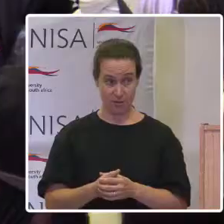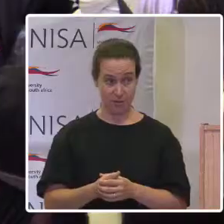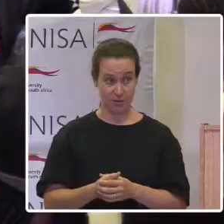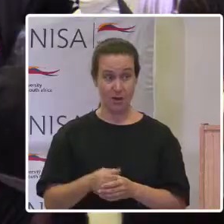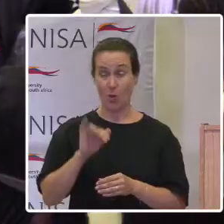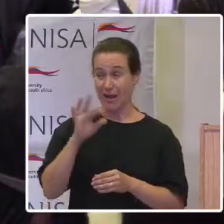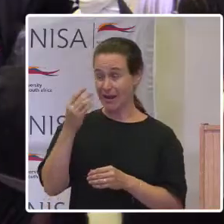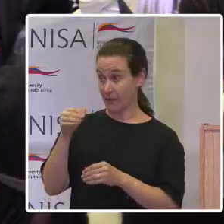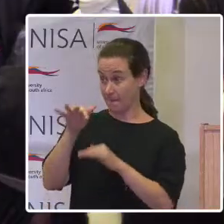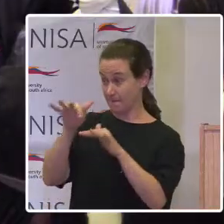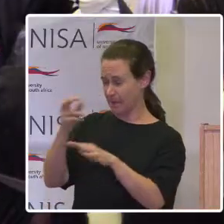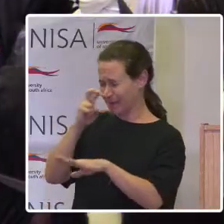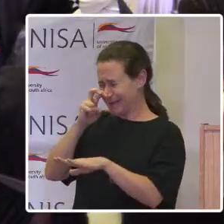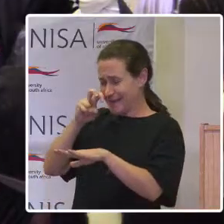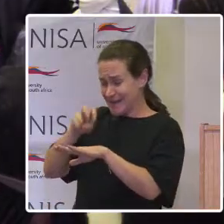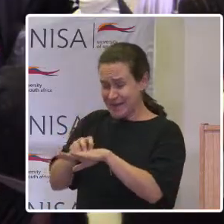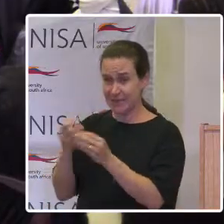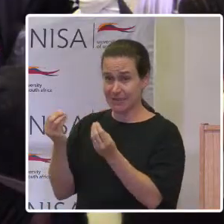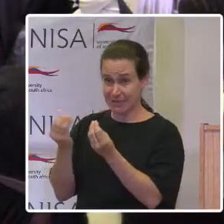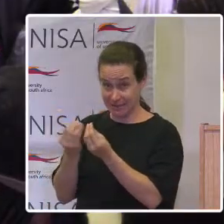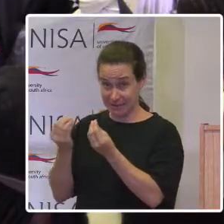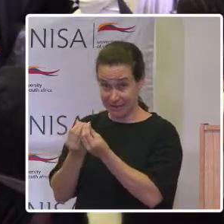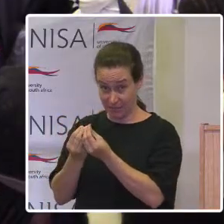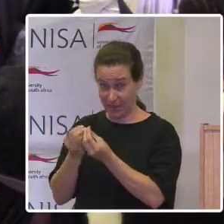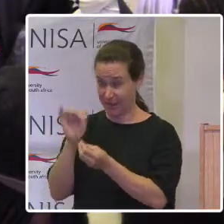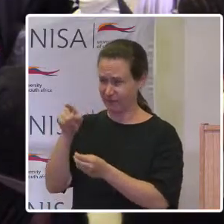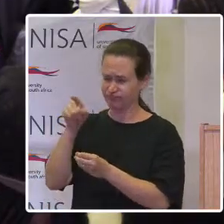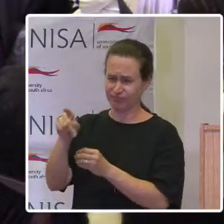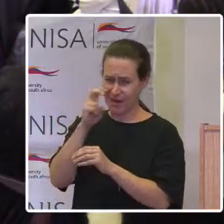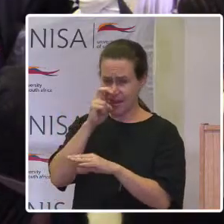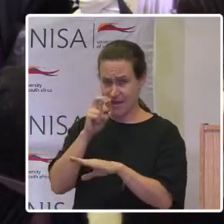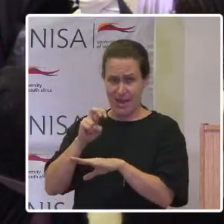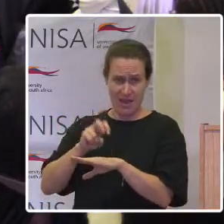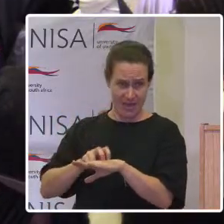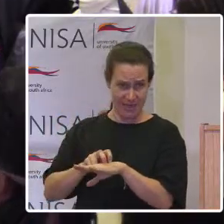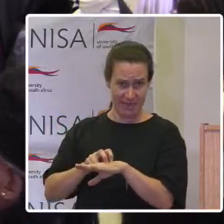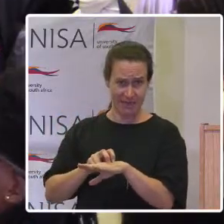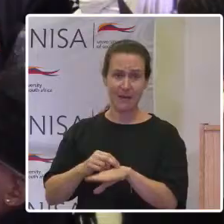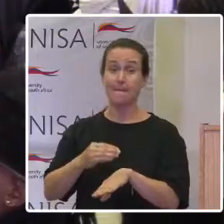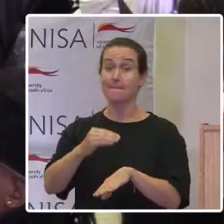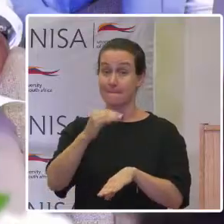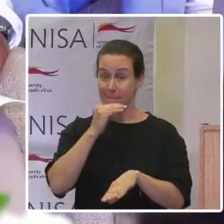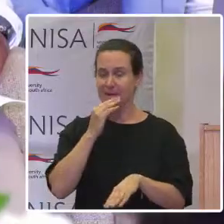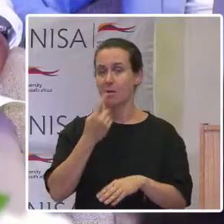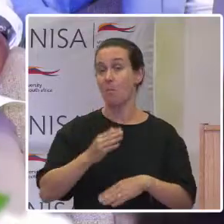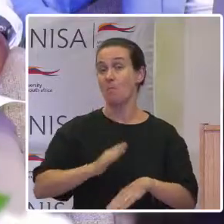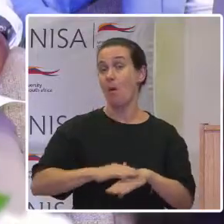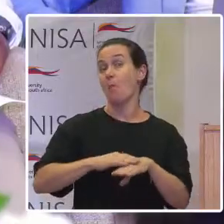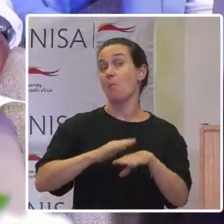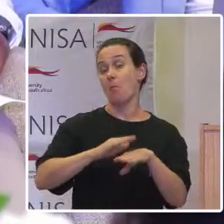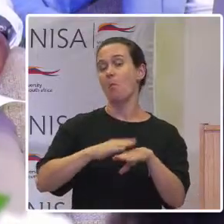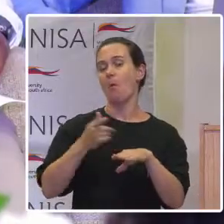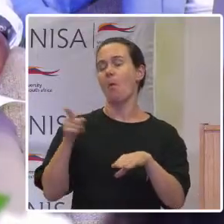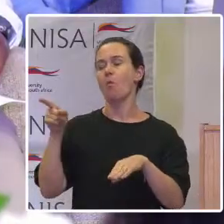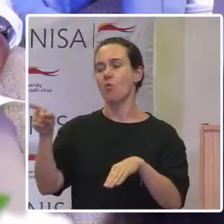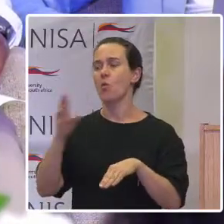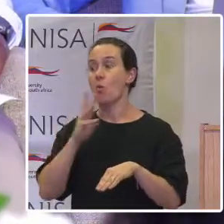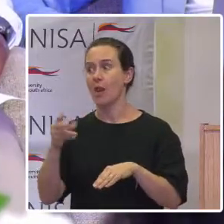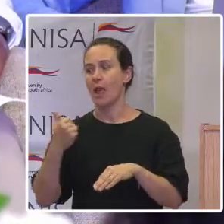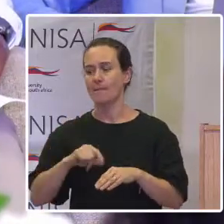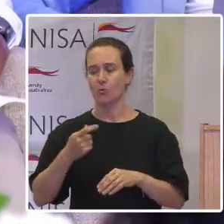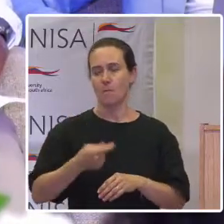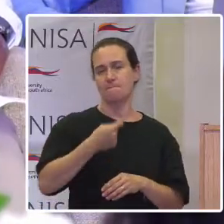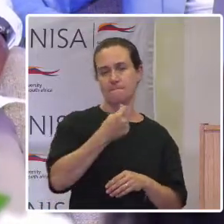need. Because if there's a need, there is a higher propensity to pay for the